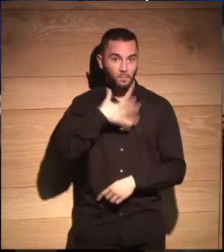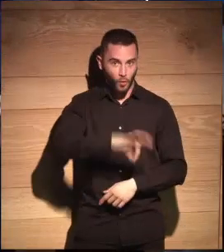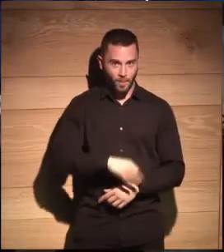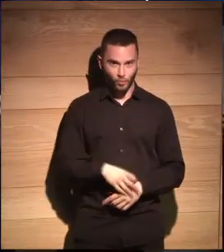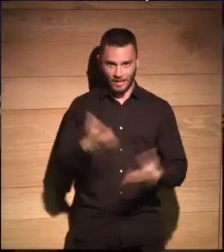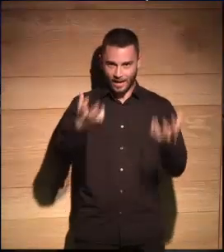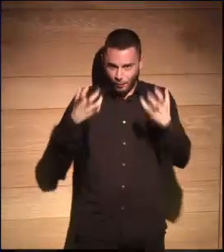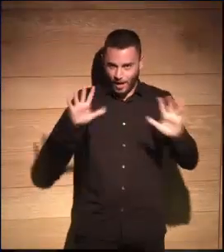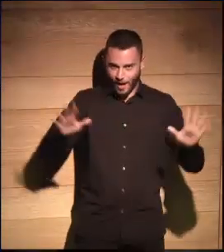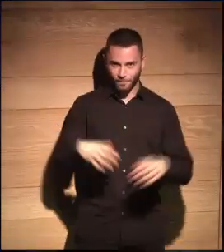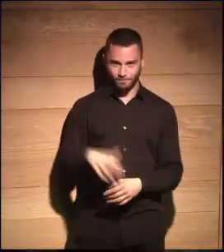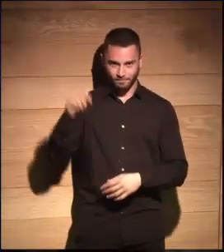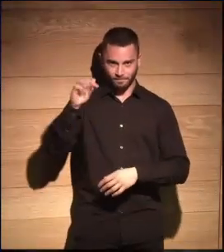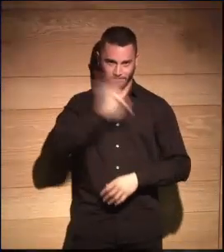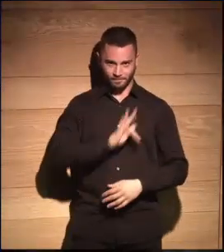ya te lo has ganado. Venga.